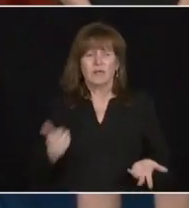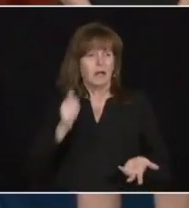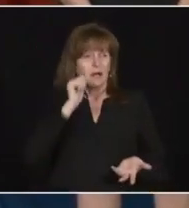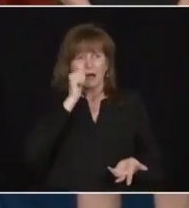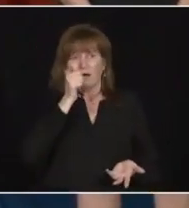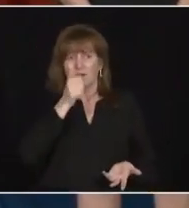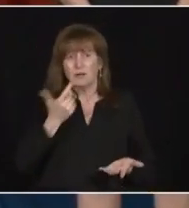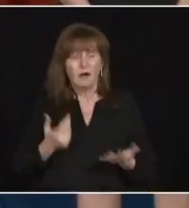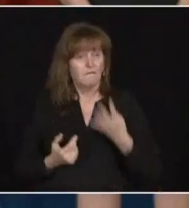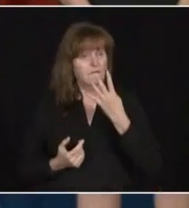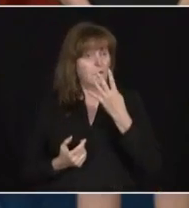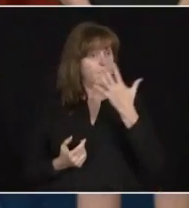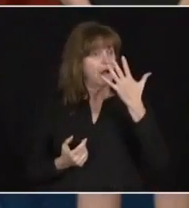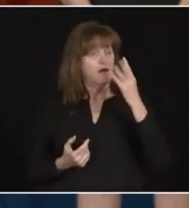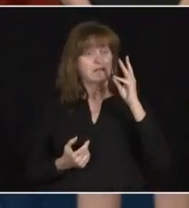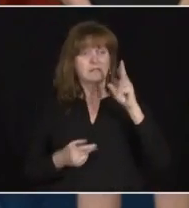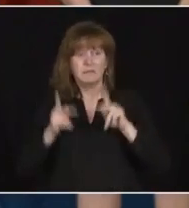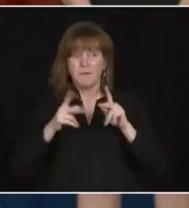want to open up. And